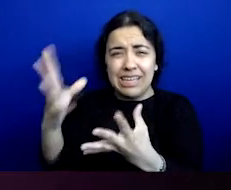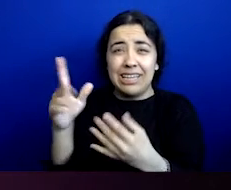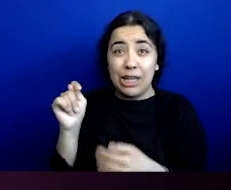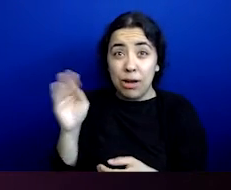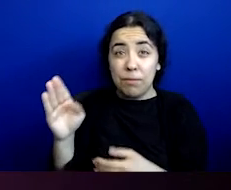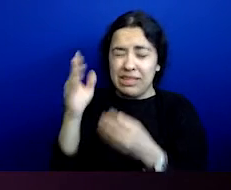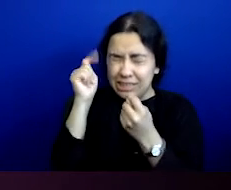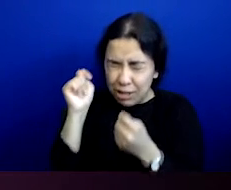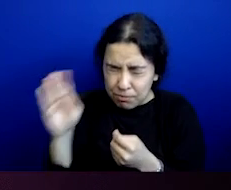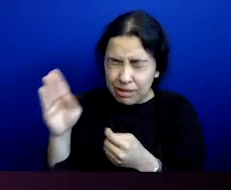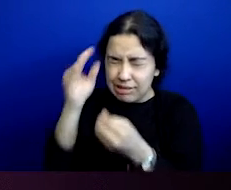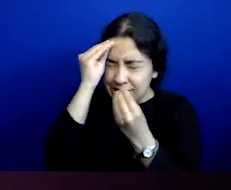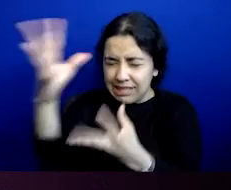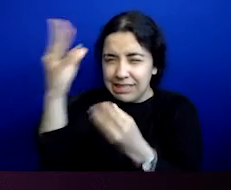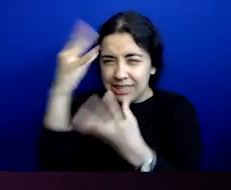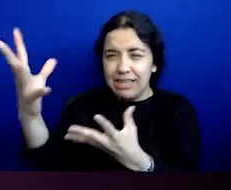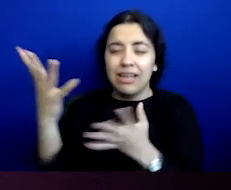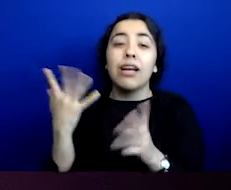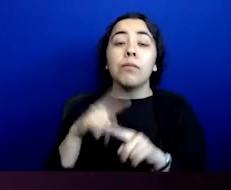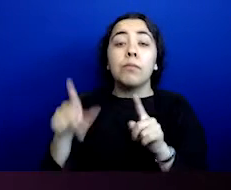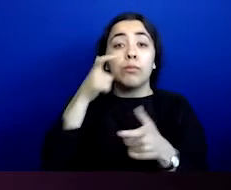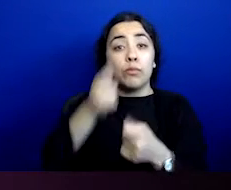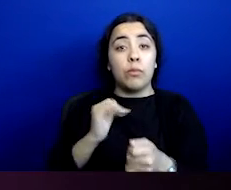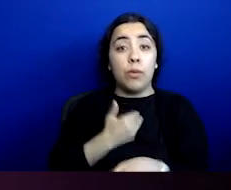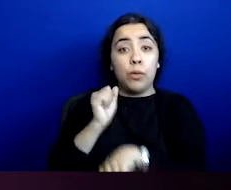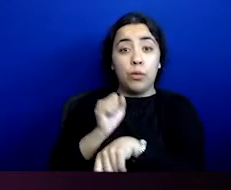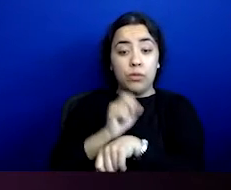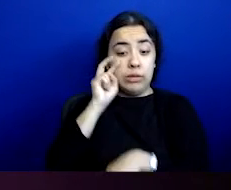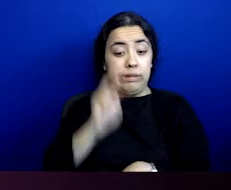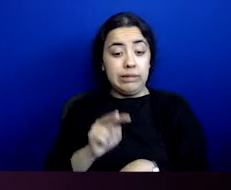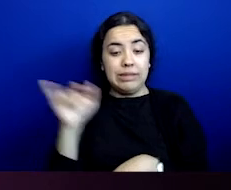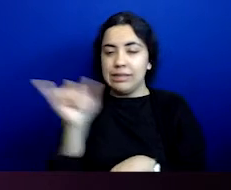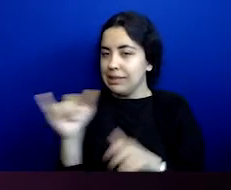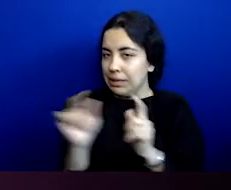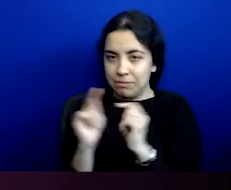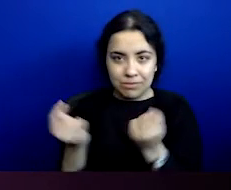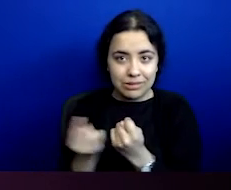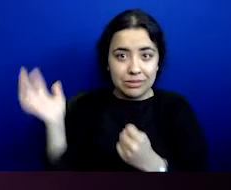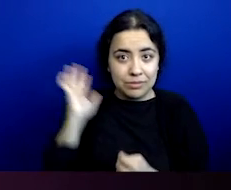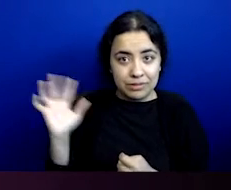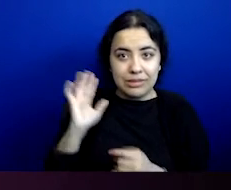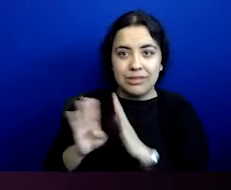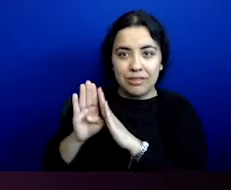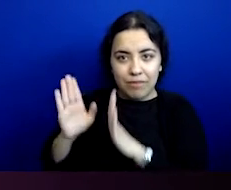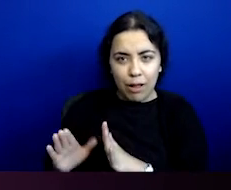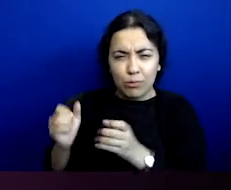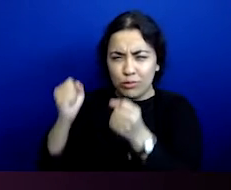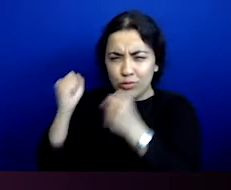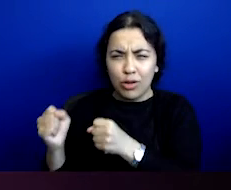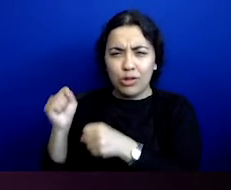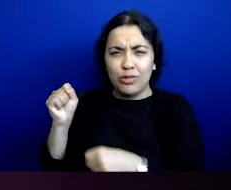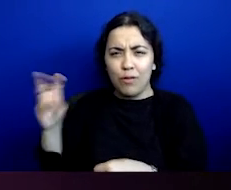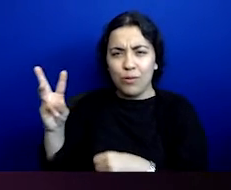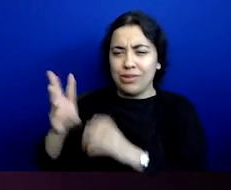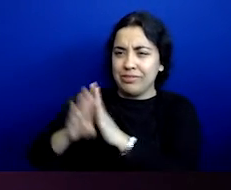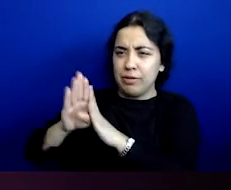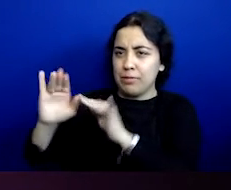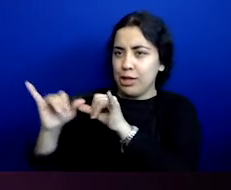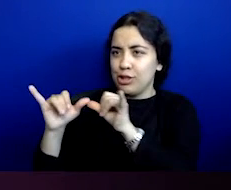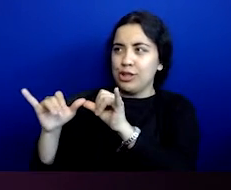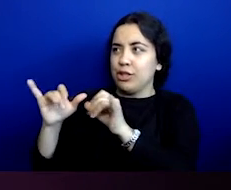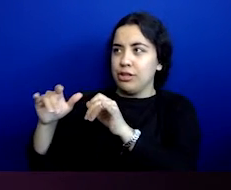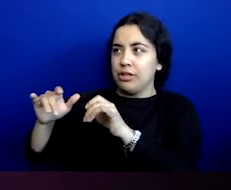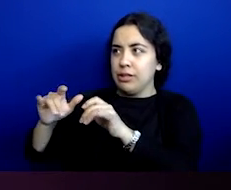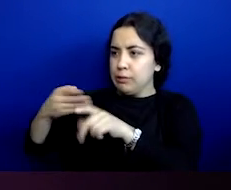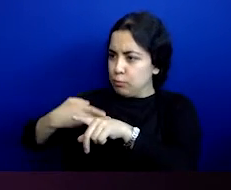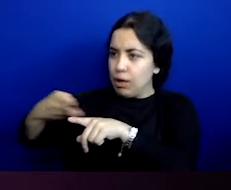And what's becoming interesting is what we're seeing in some of the work that we're doing is the same teams that had developers and strong software development engineering kind of